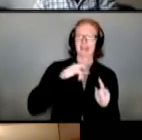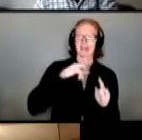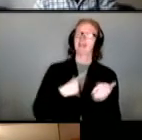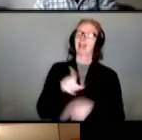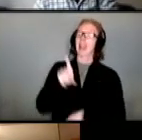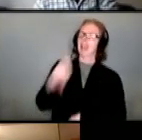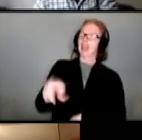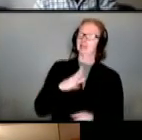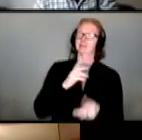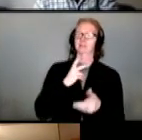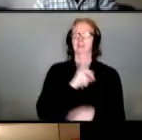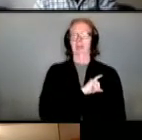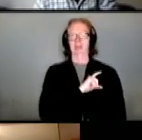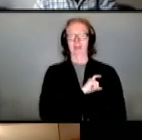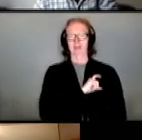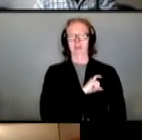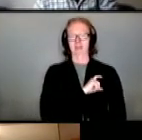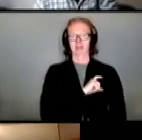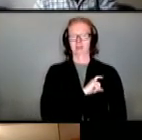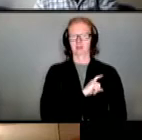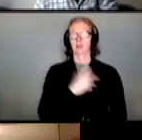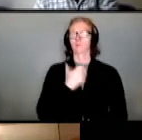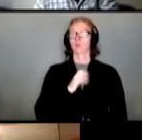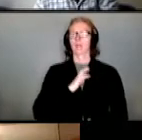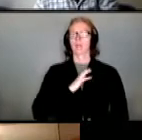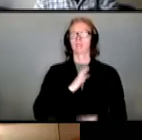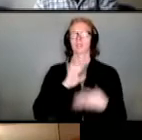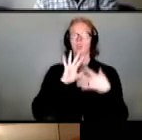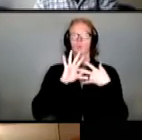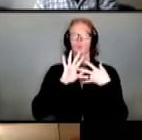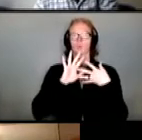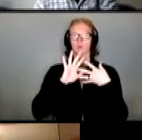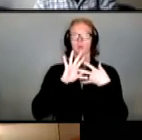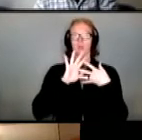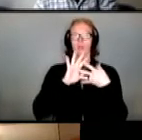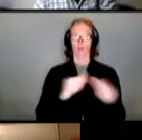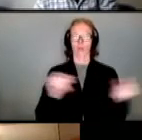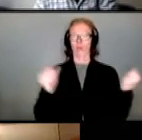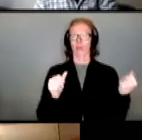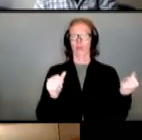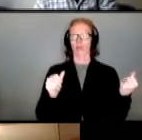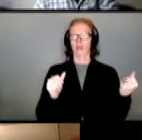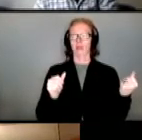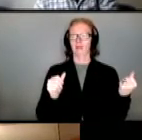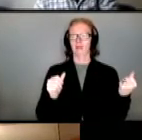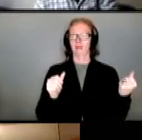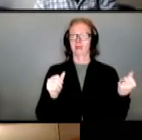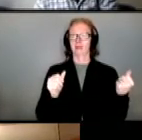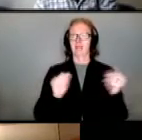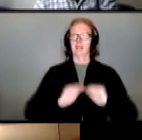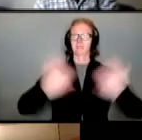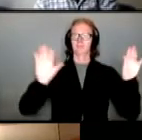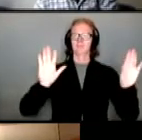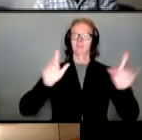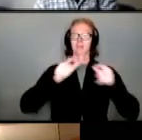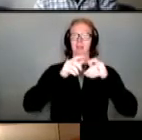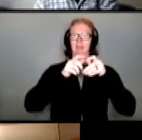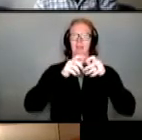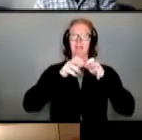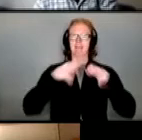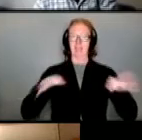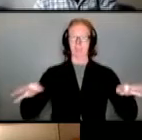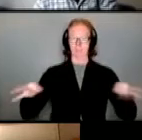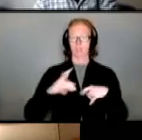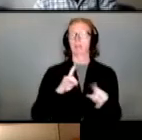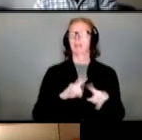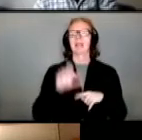this. And so I'm looking to demystify the language. I'm not looking to take away your negotiation position, but